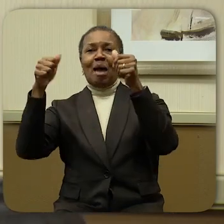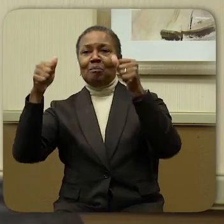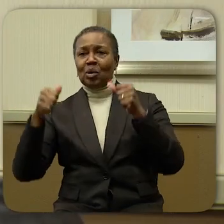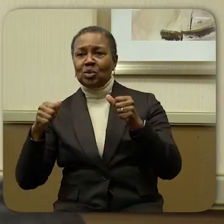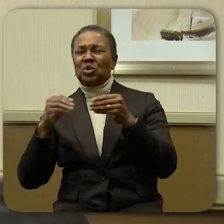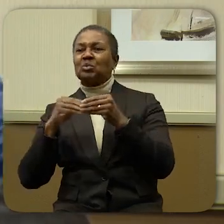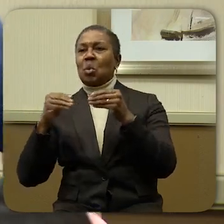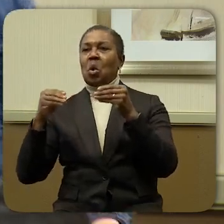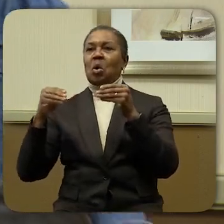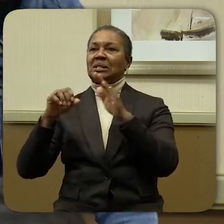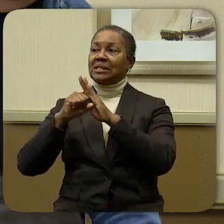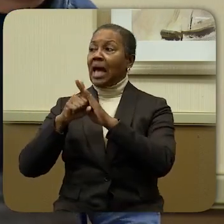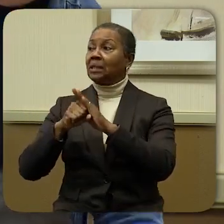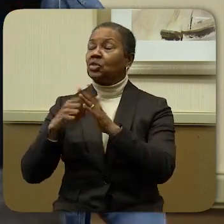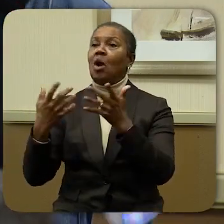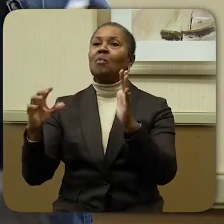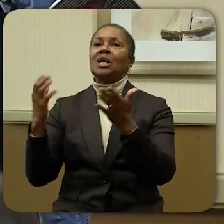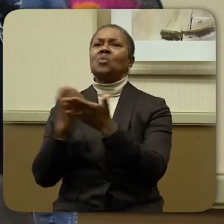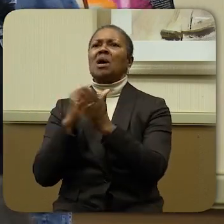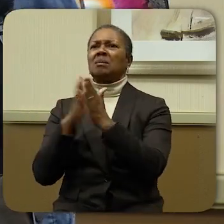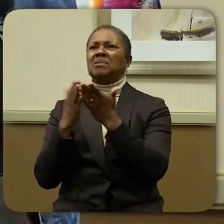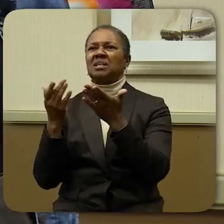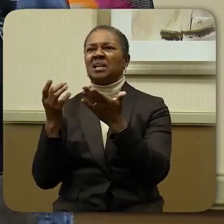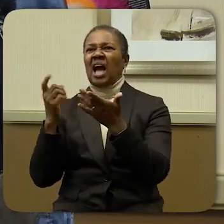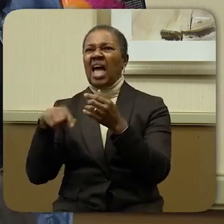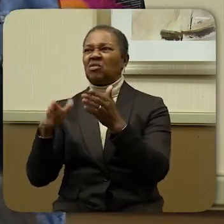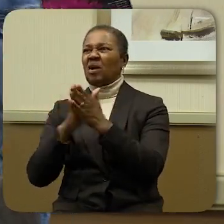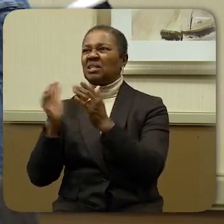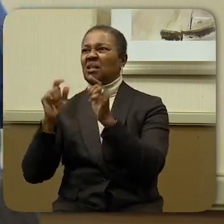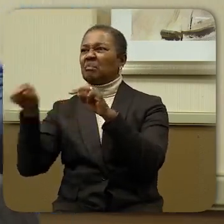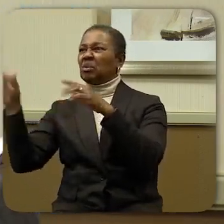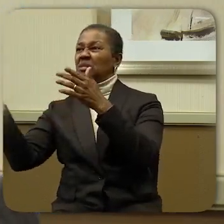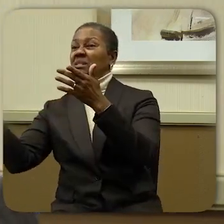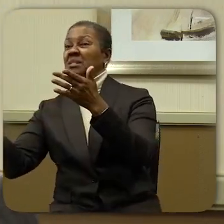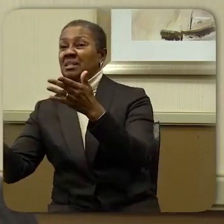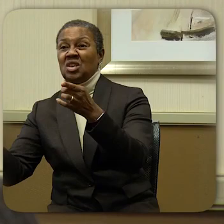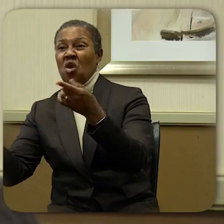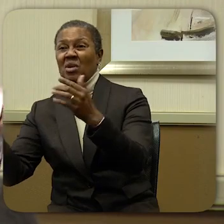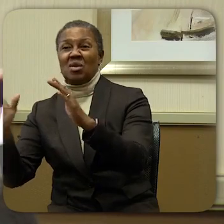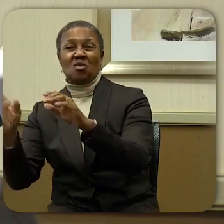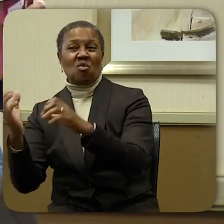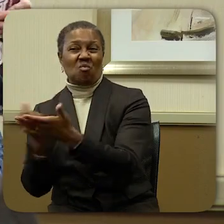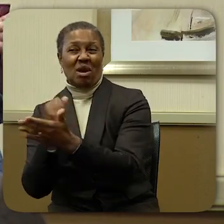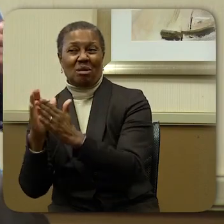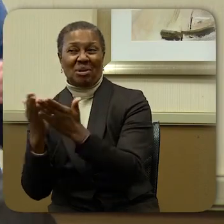more signs. See, you already won a book though, so now I have to have somebody else participate.